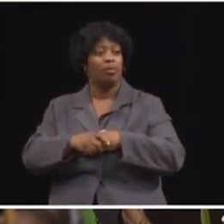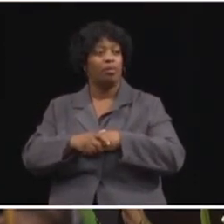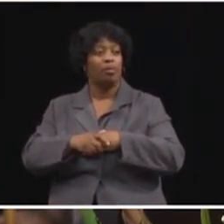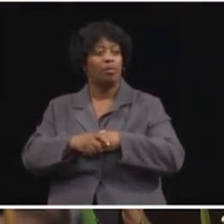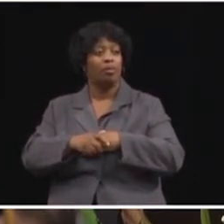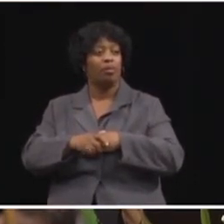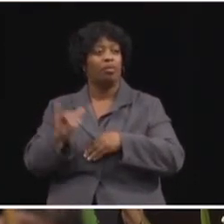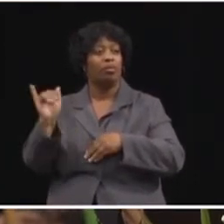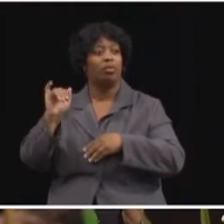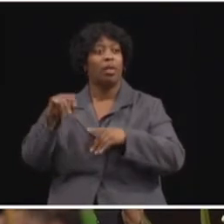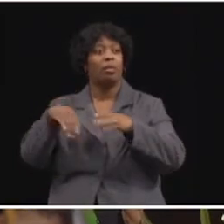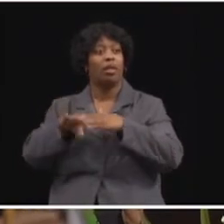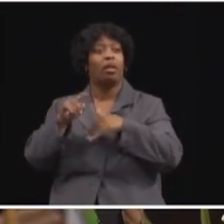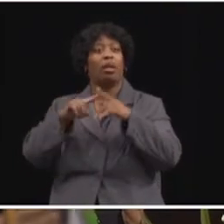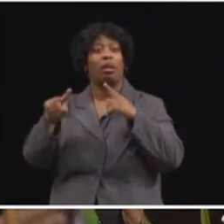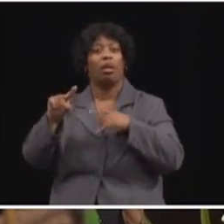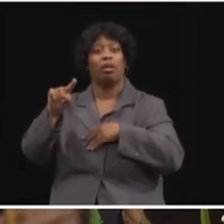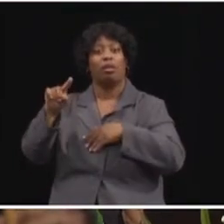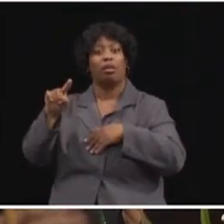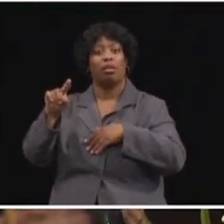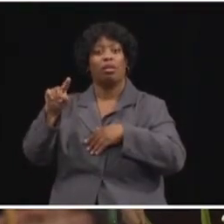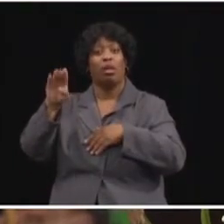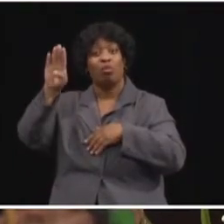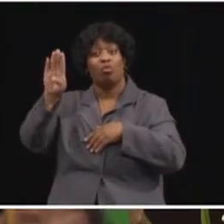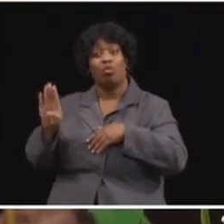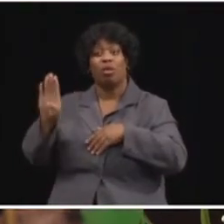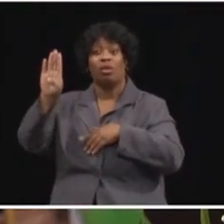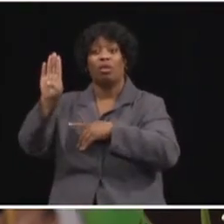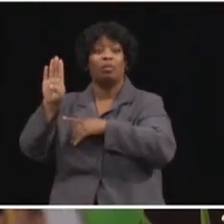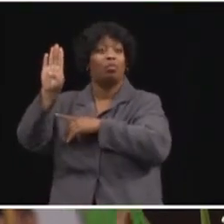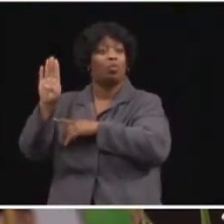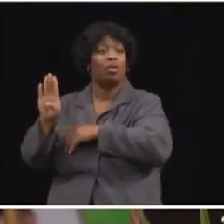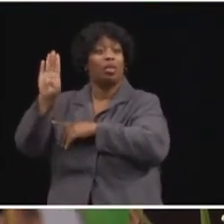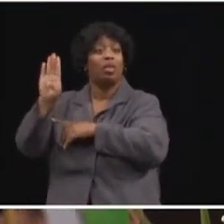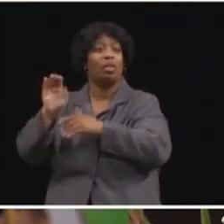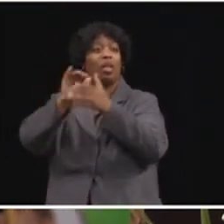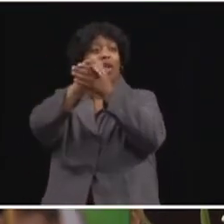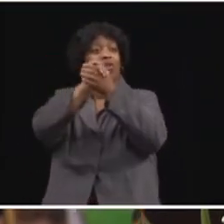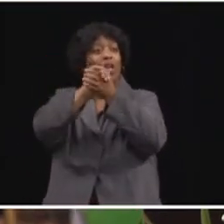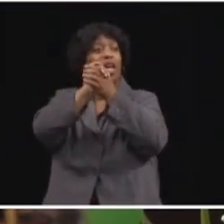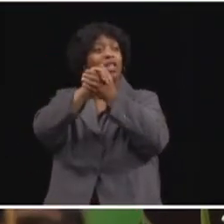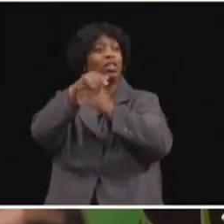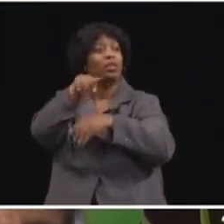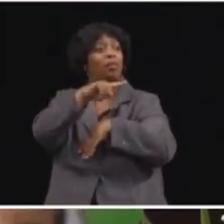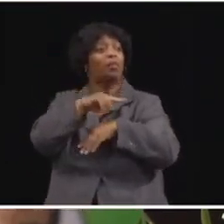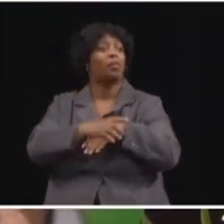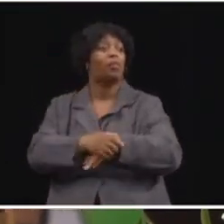the sun is the center of the universe. I say it's Brooklyn, baby. It's Brooklyn. Congratulations to you.